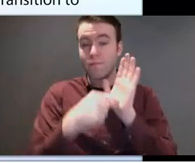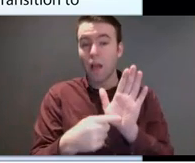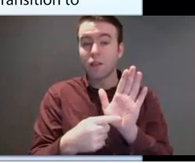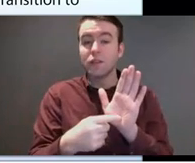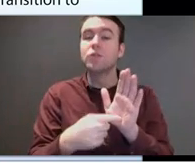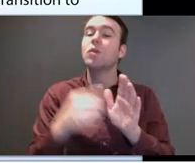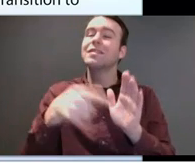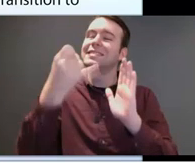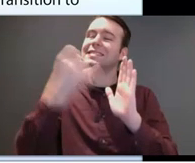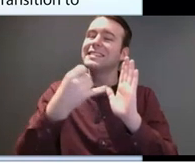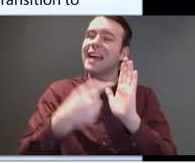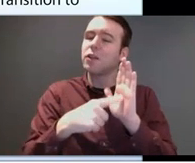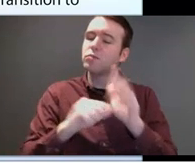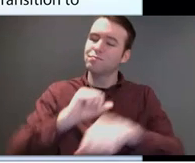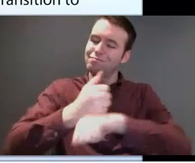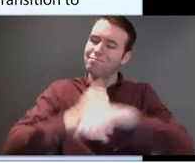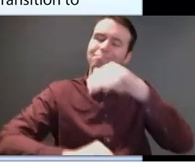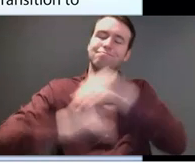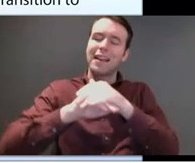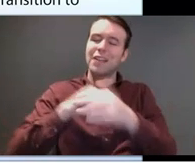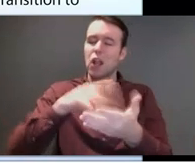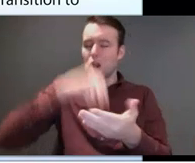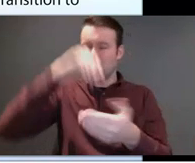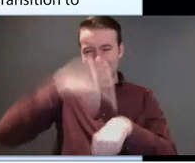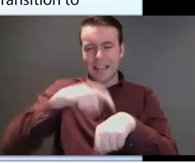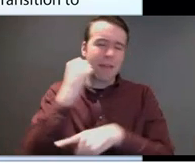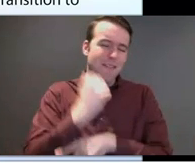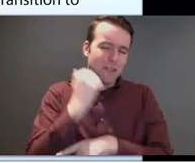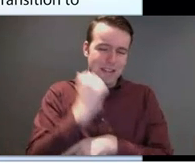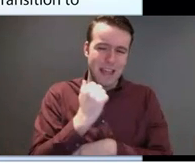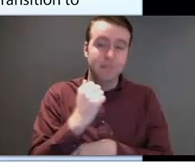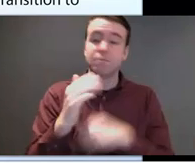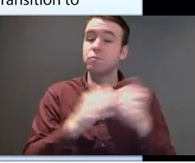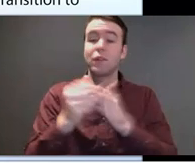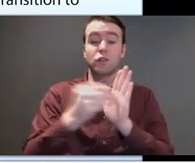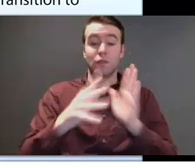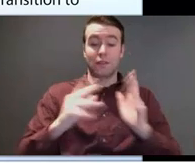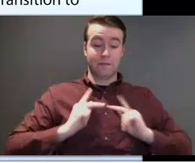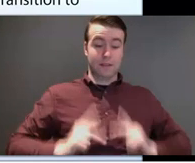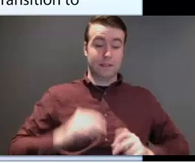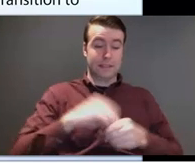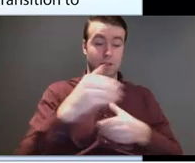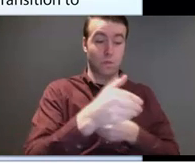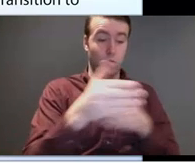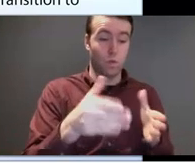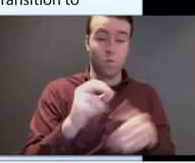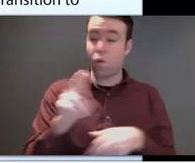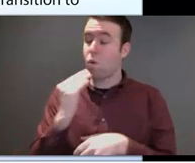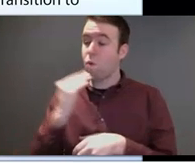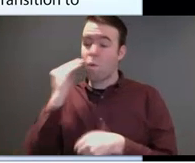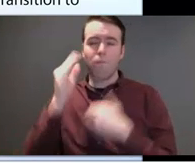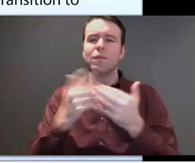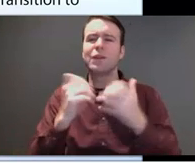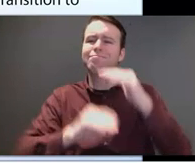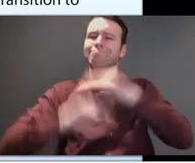maximize synchronous instructional time every day, whether a student is physically in the classroom or they're at home.